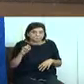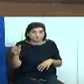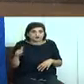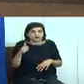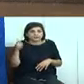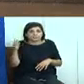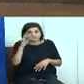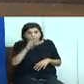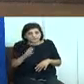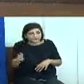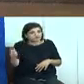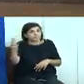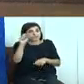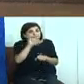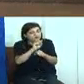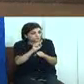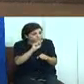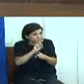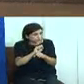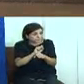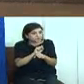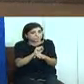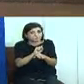another tour of duty